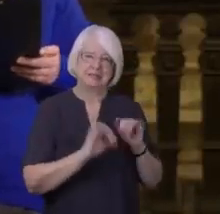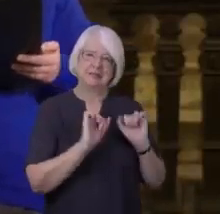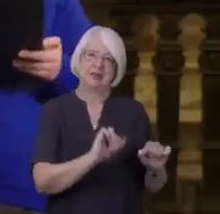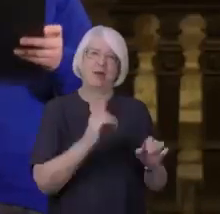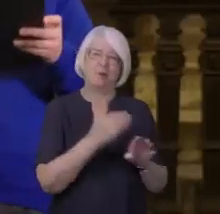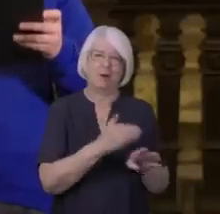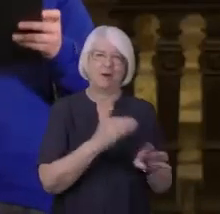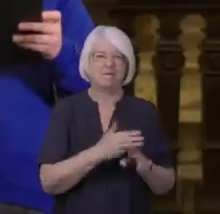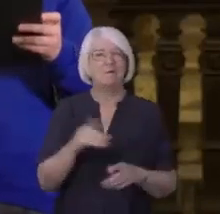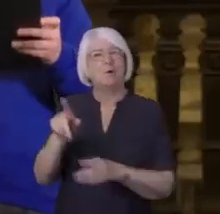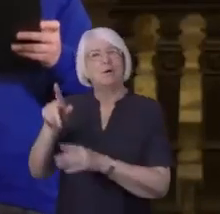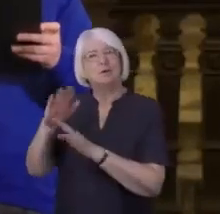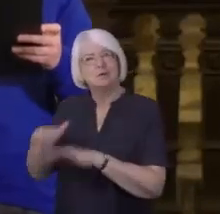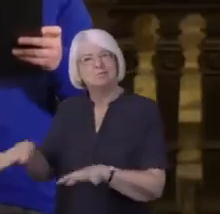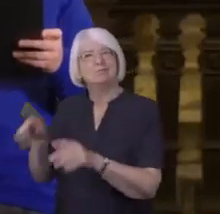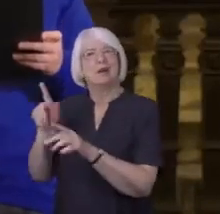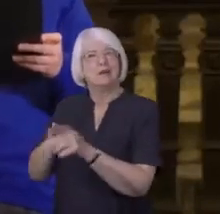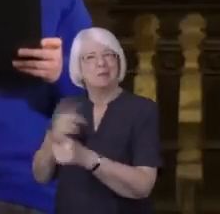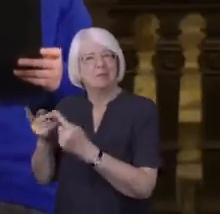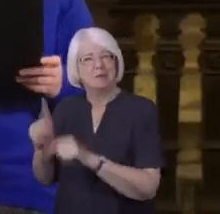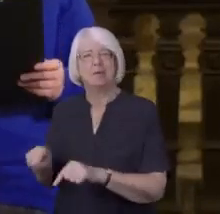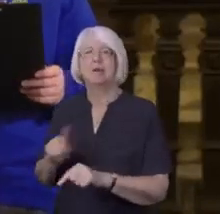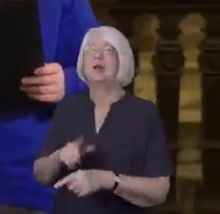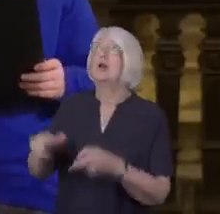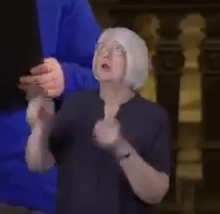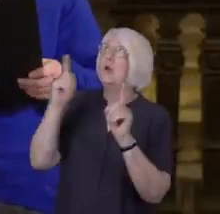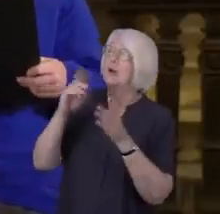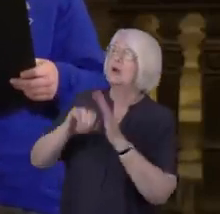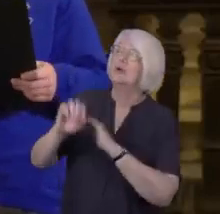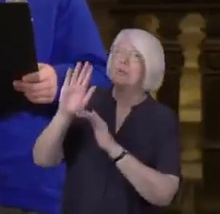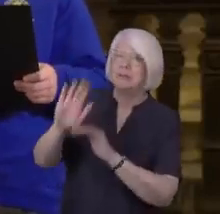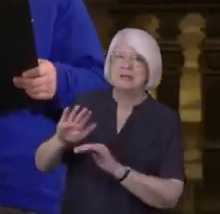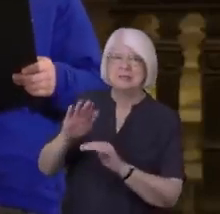people. Lord, in your mercy,